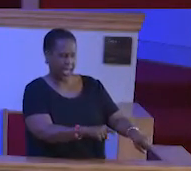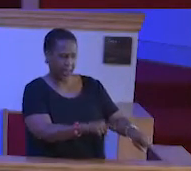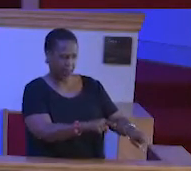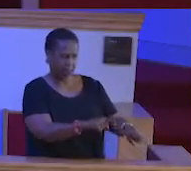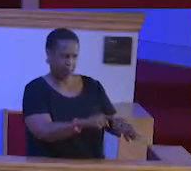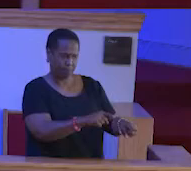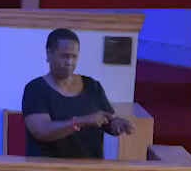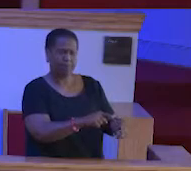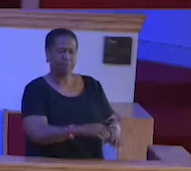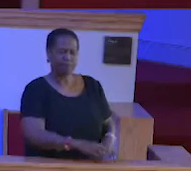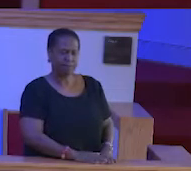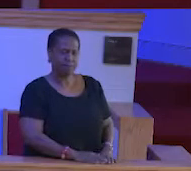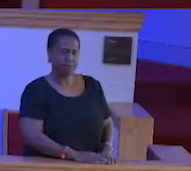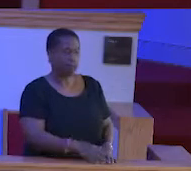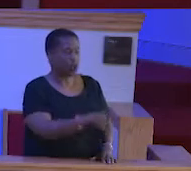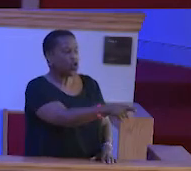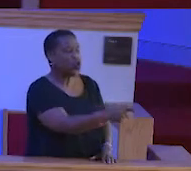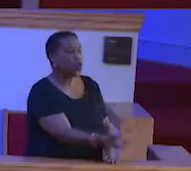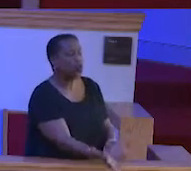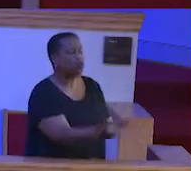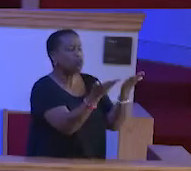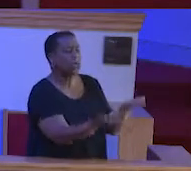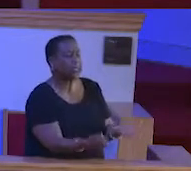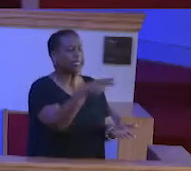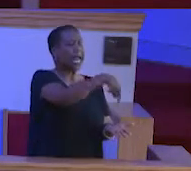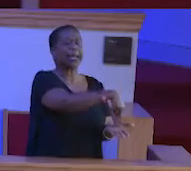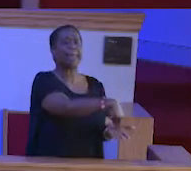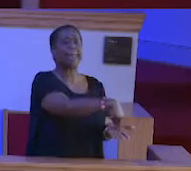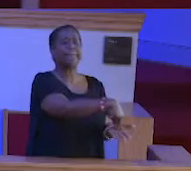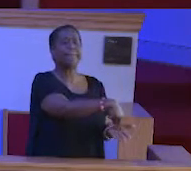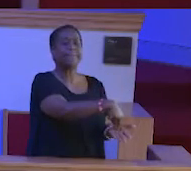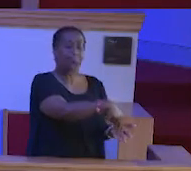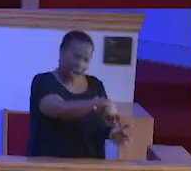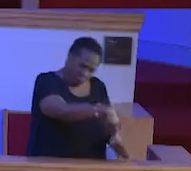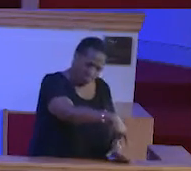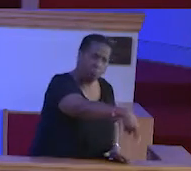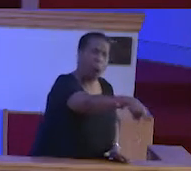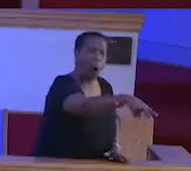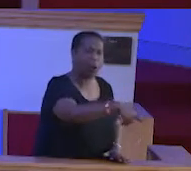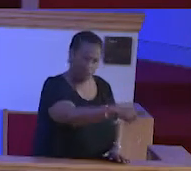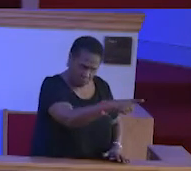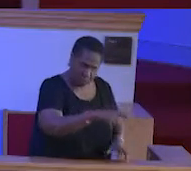his reality. Stand up and walk.